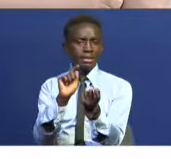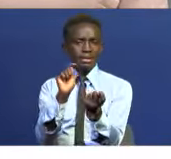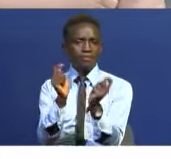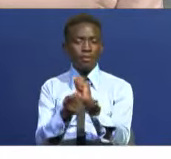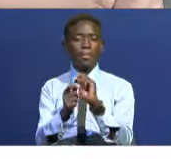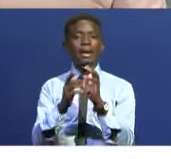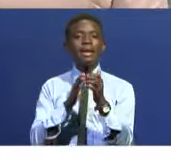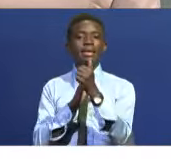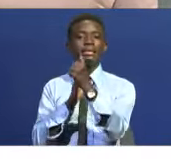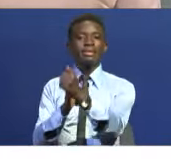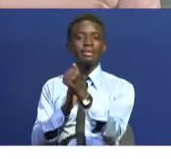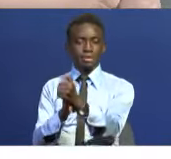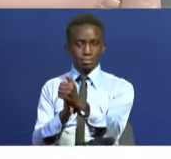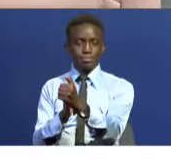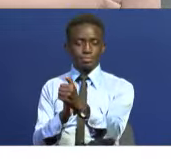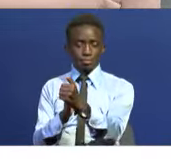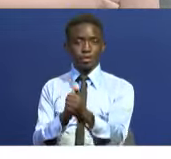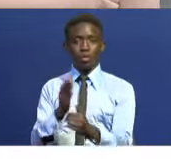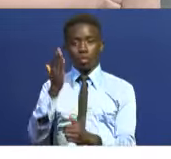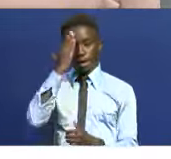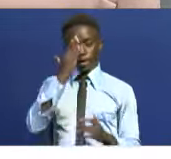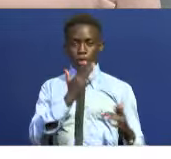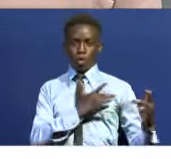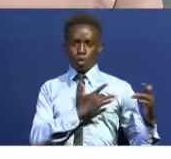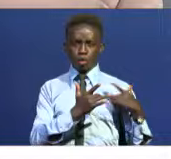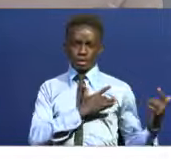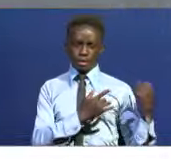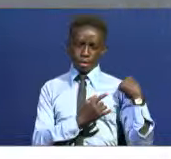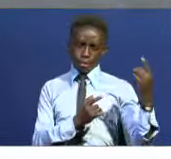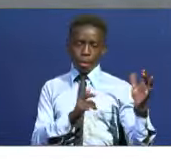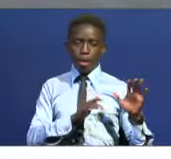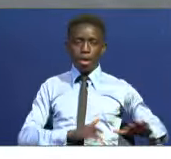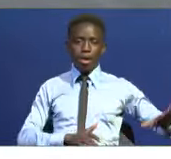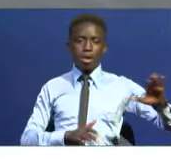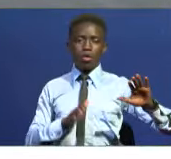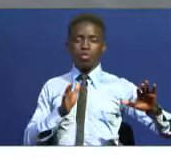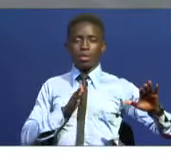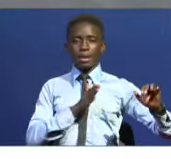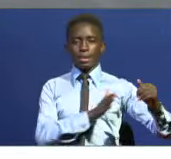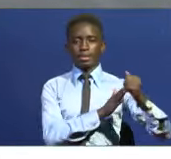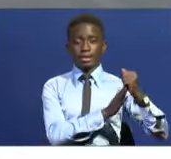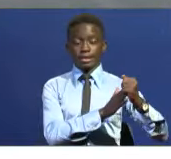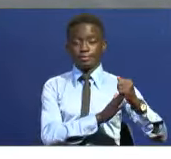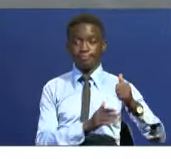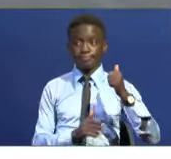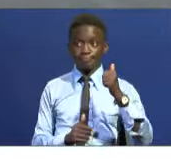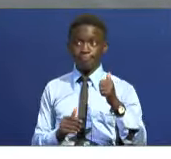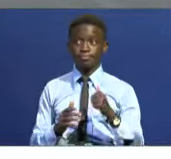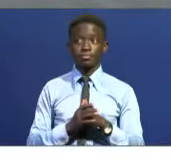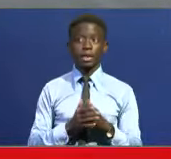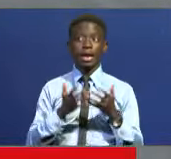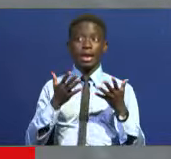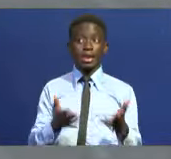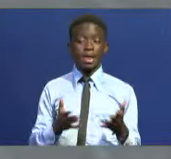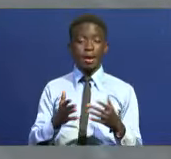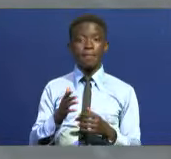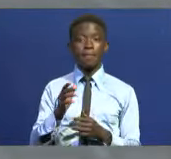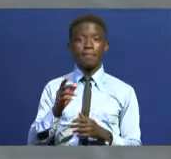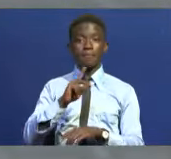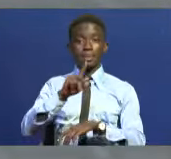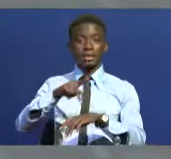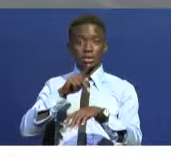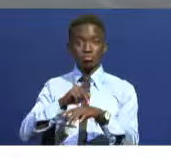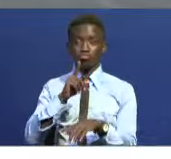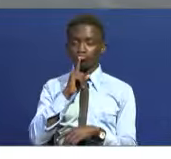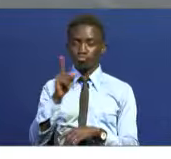leadership as far as women leadership is concerned in this country. And now back to studio. Public secondary schools principals are set to appear